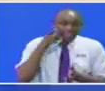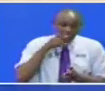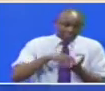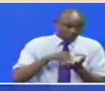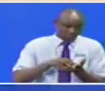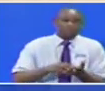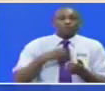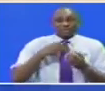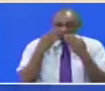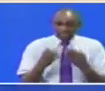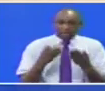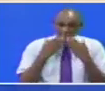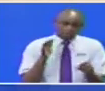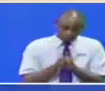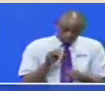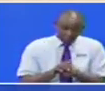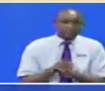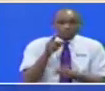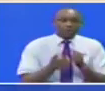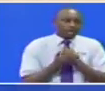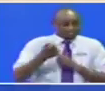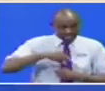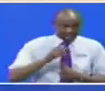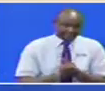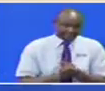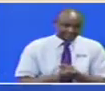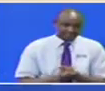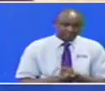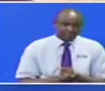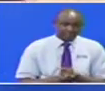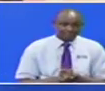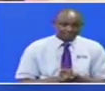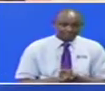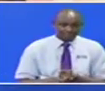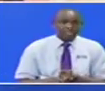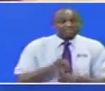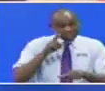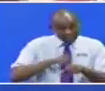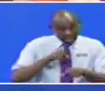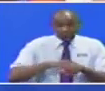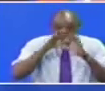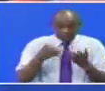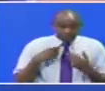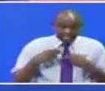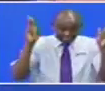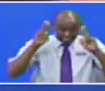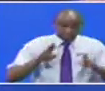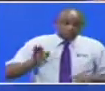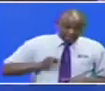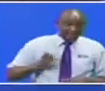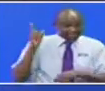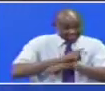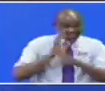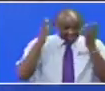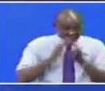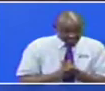truly appreciate all the assistance and support that you have been able to give us. As the world today marked the International Women's Day,